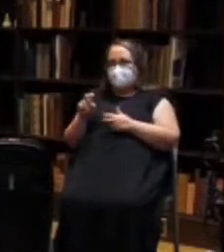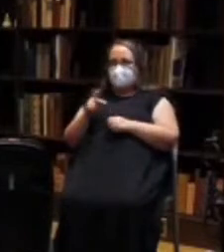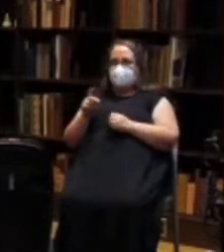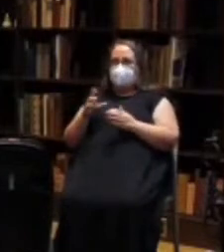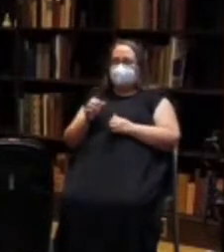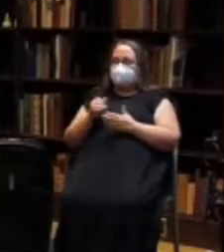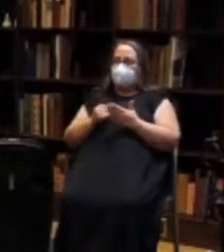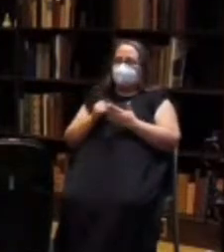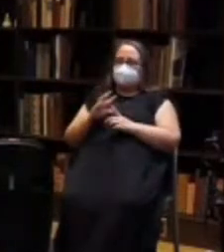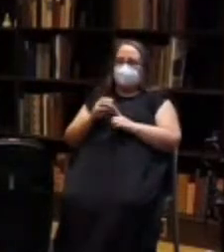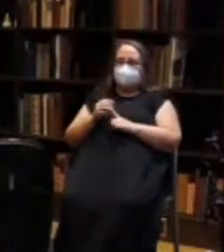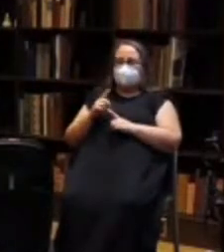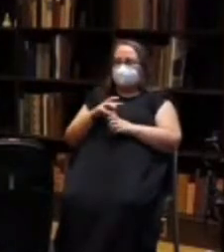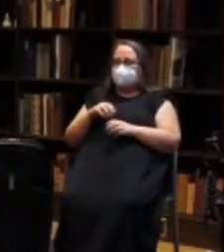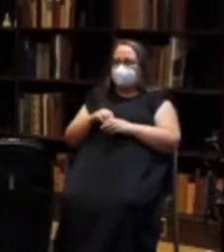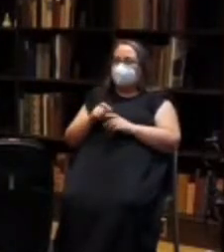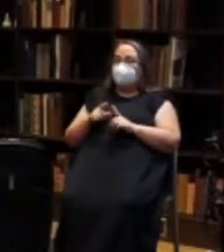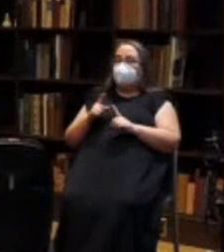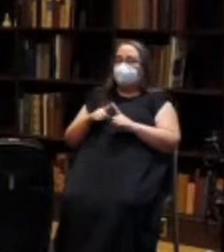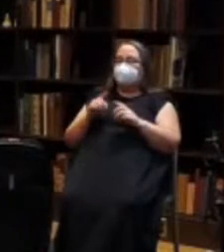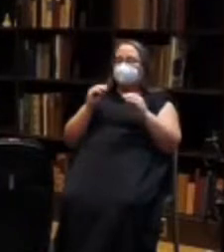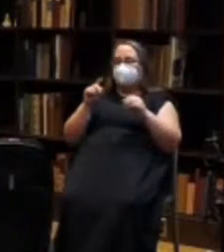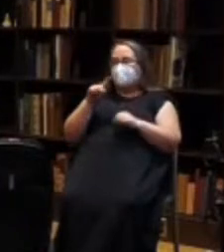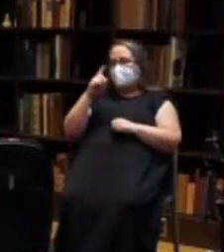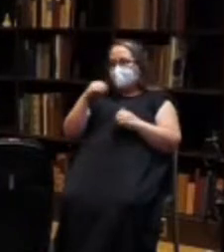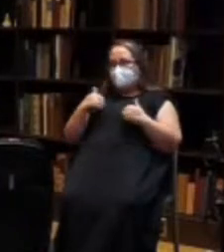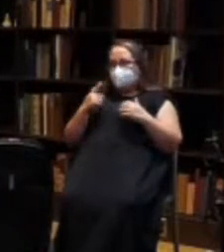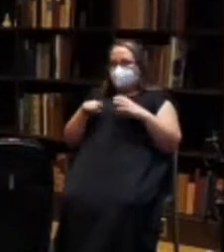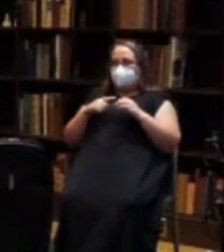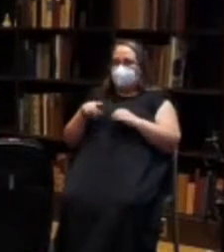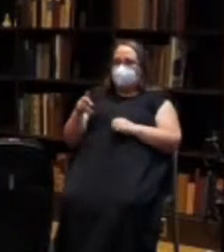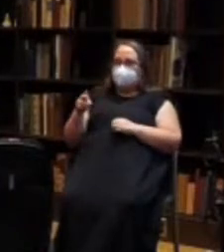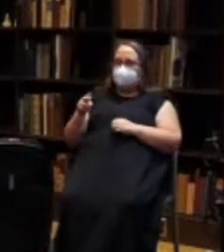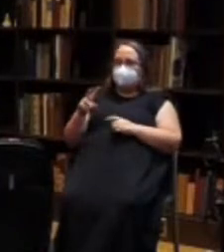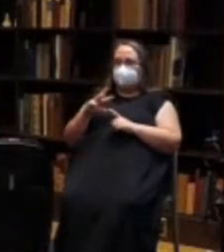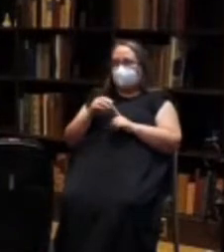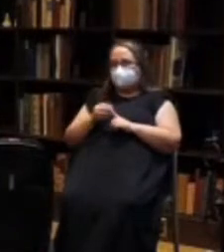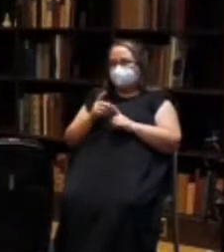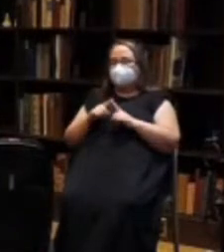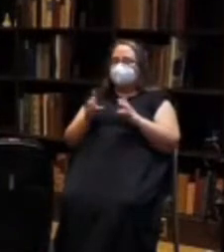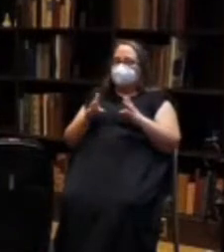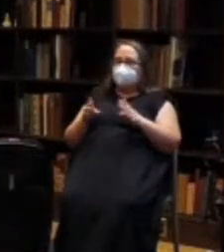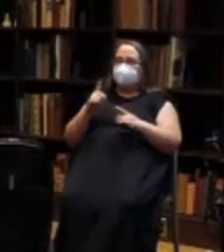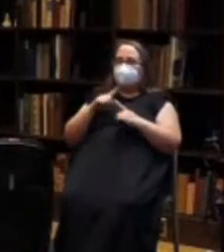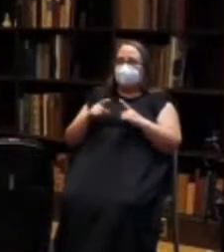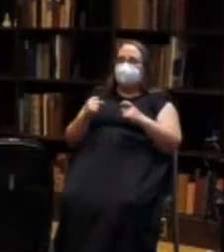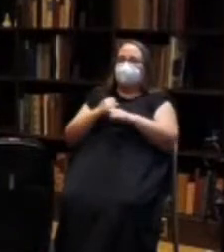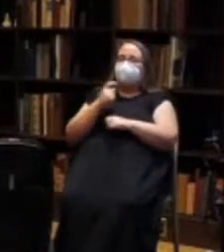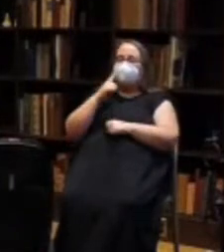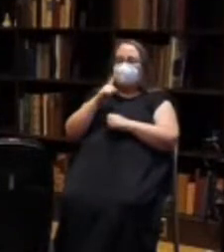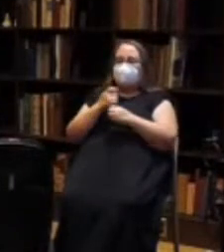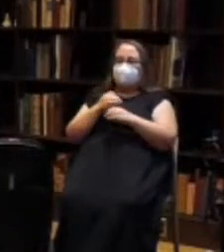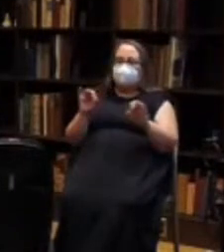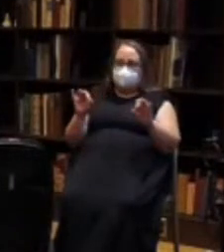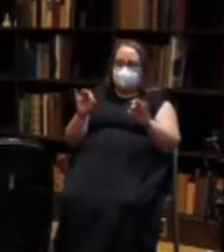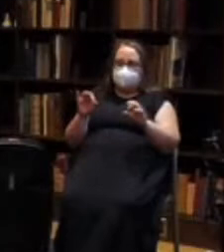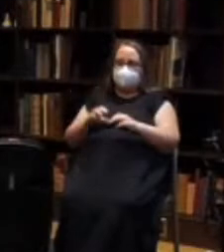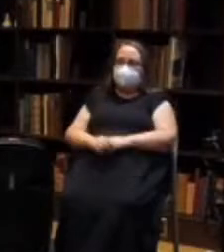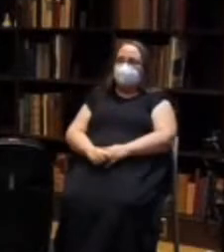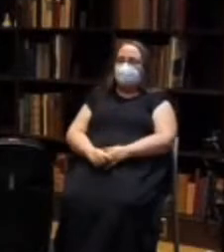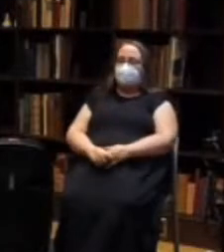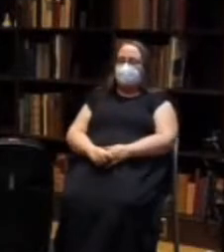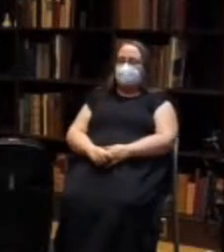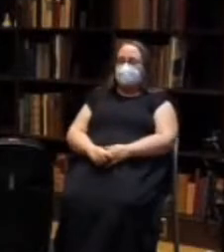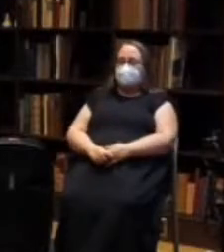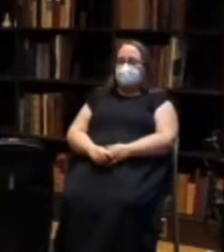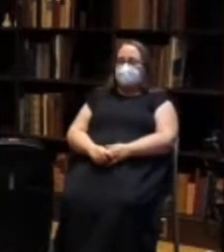central to this. And the goal there was to teach Black youth about their history and culture to prepare them to fight for liberation.